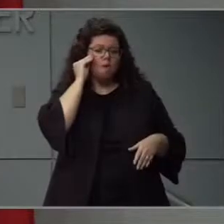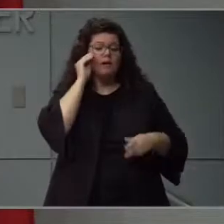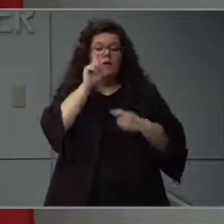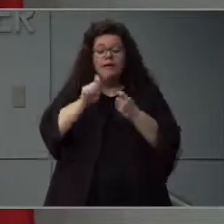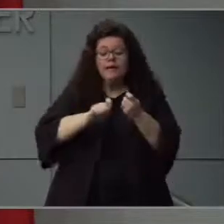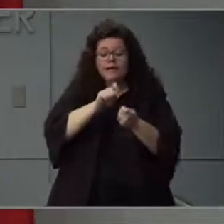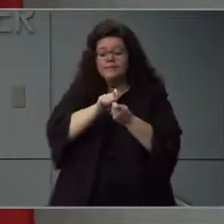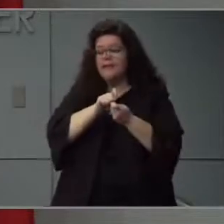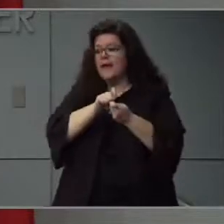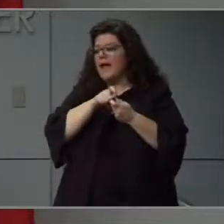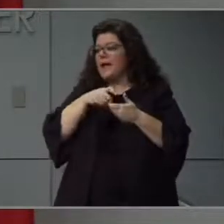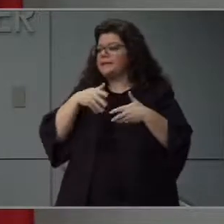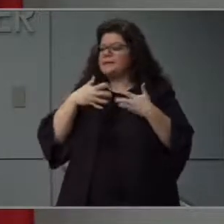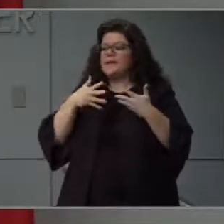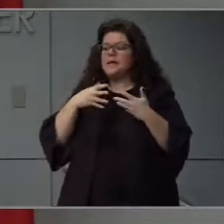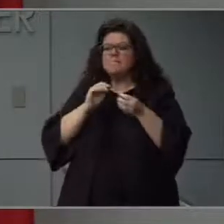exact